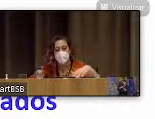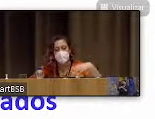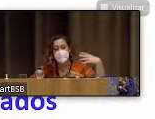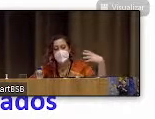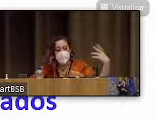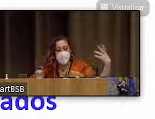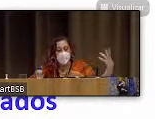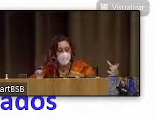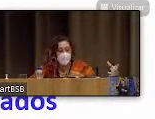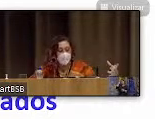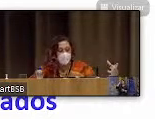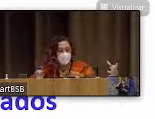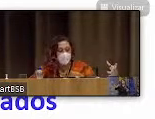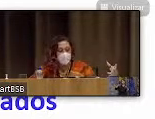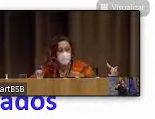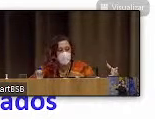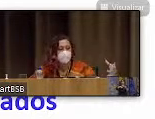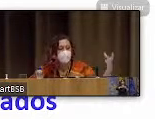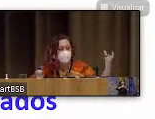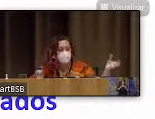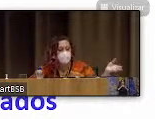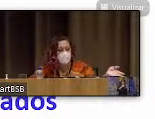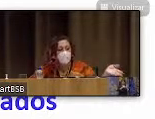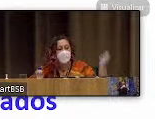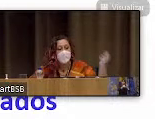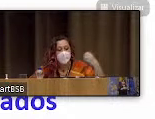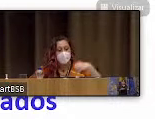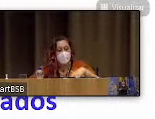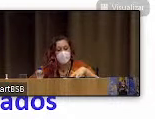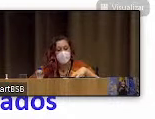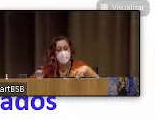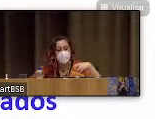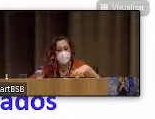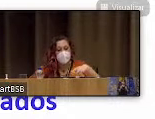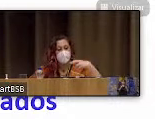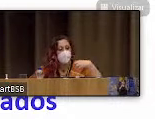be improved. And I'll bring here the part that we're going to show today